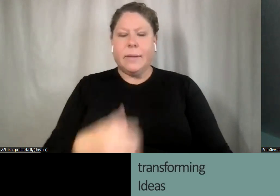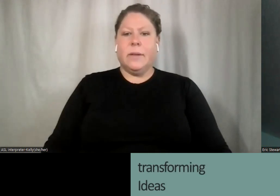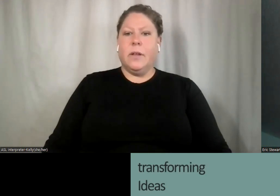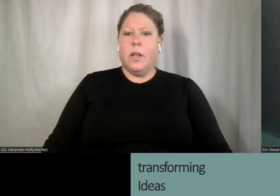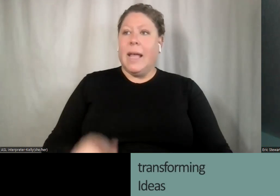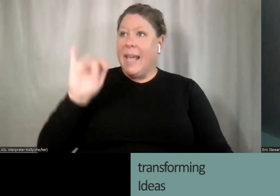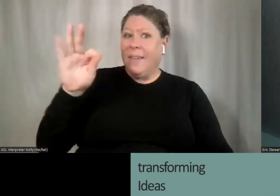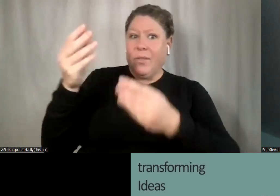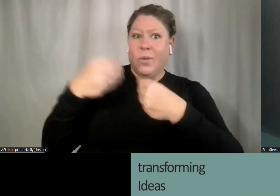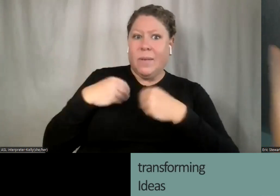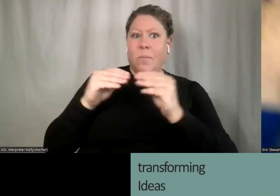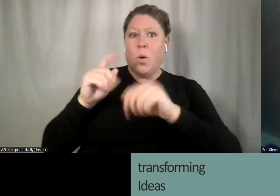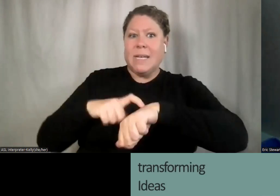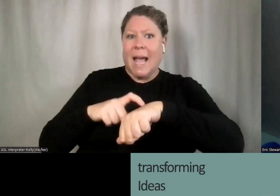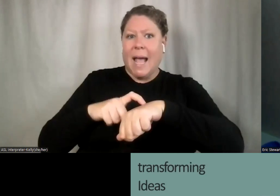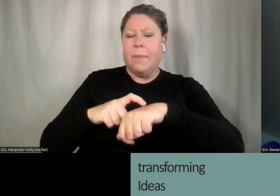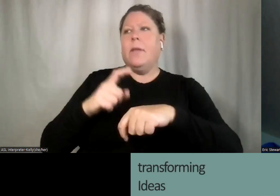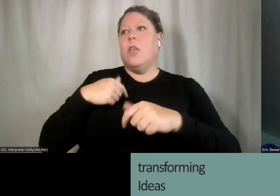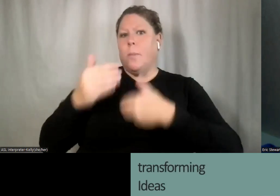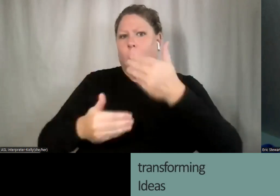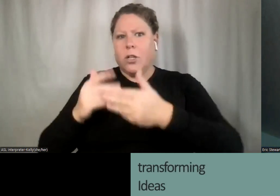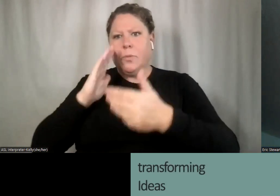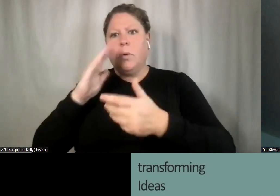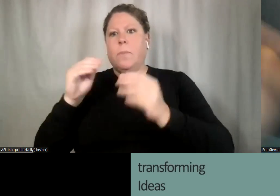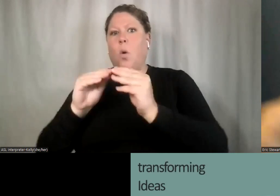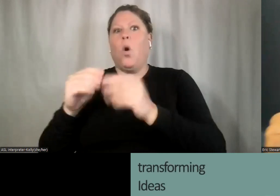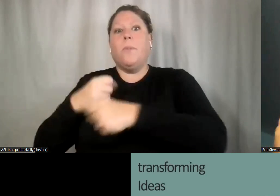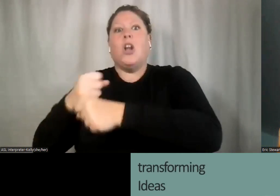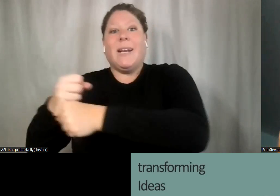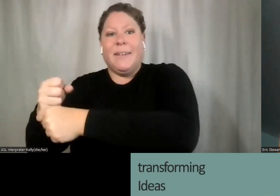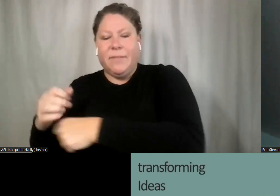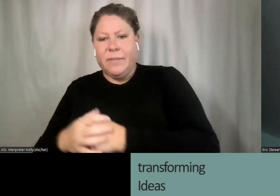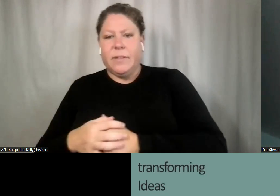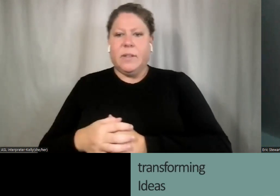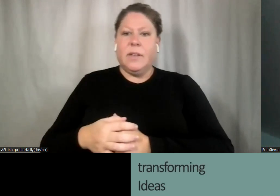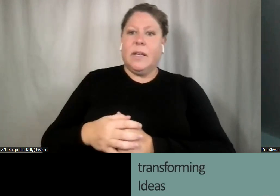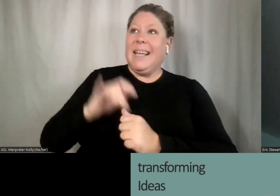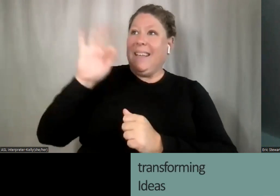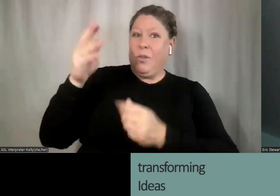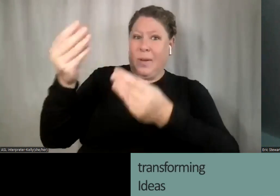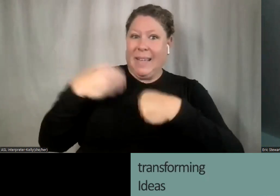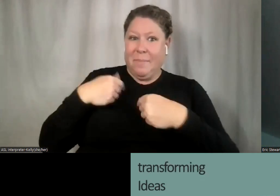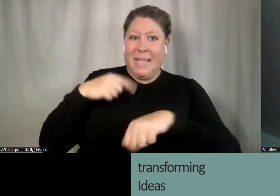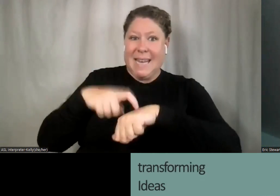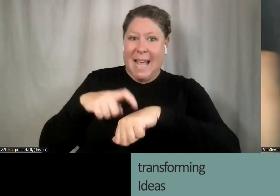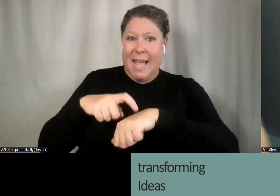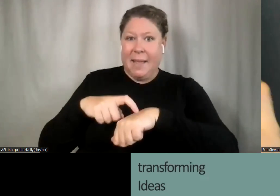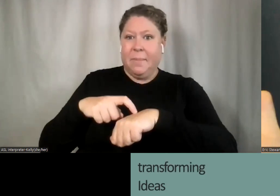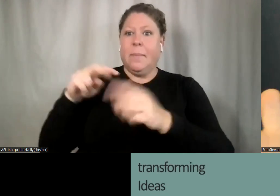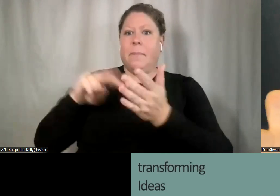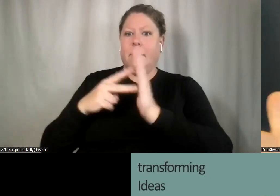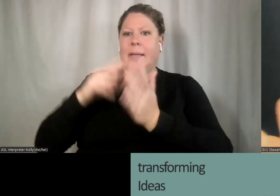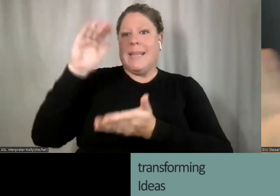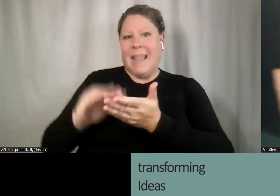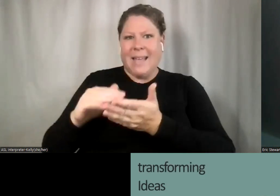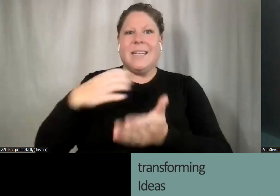more productive. If you give me more time, we're going to come up with a process that's going to have less complaints for you to have